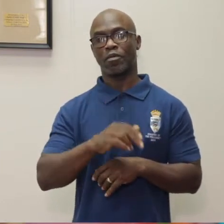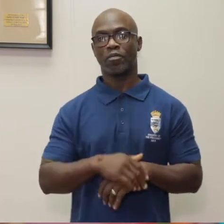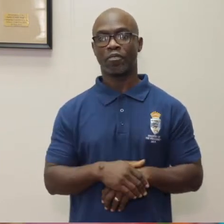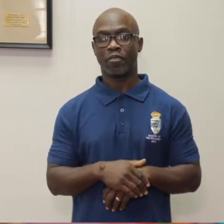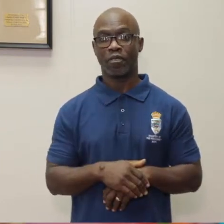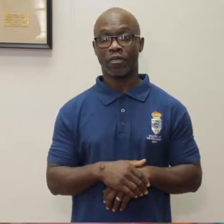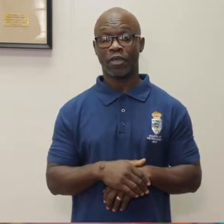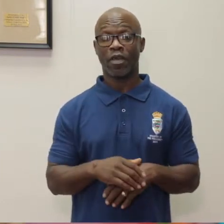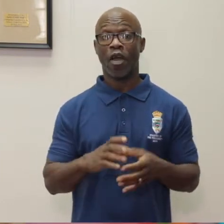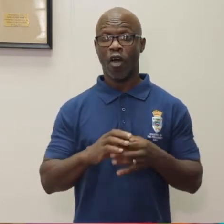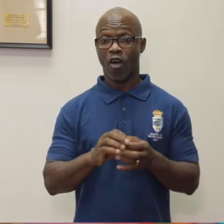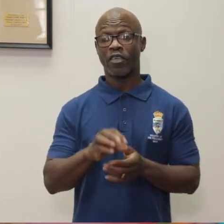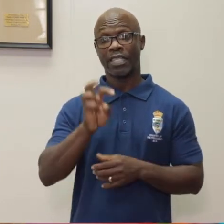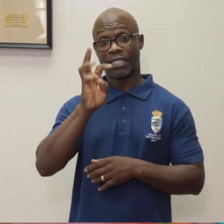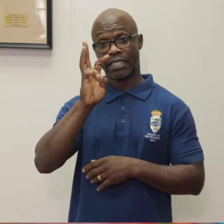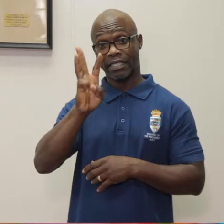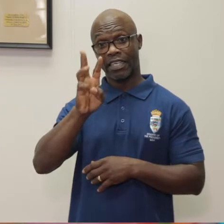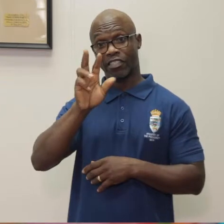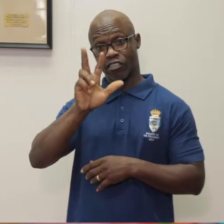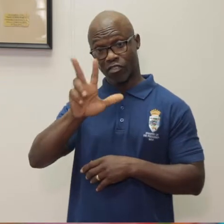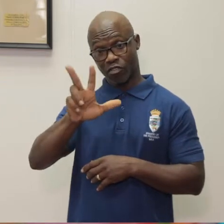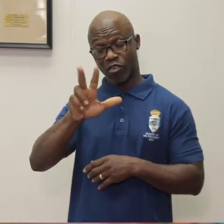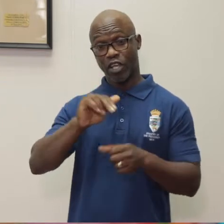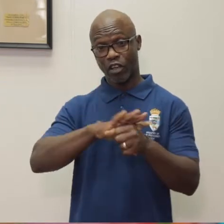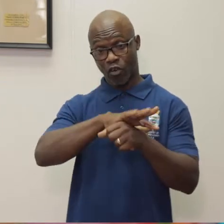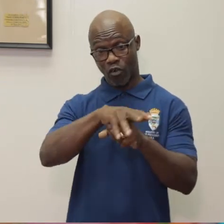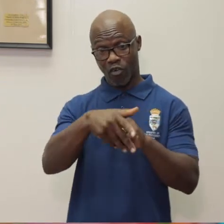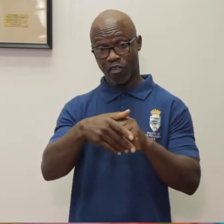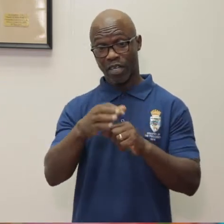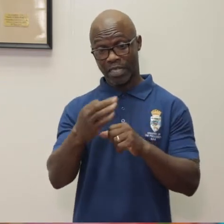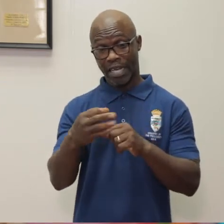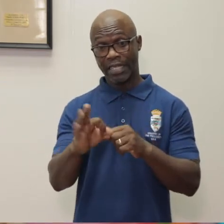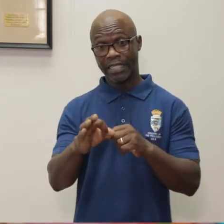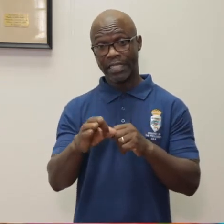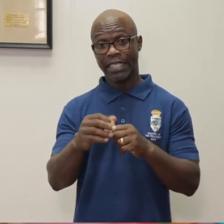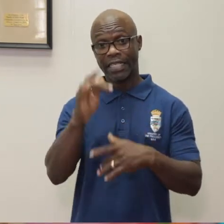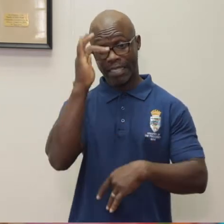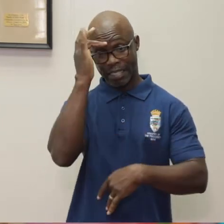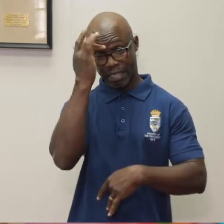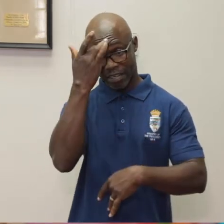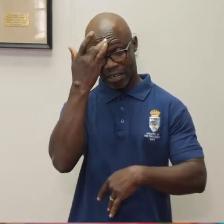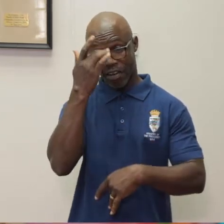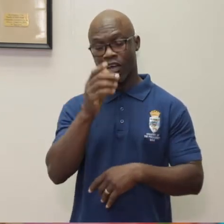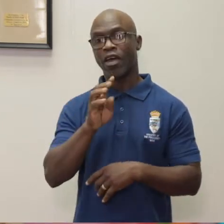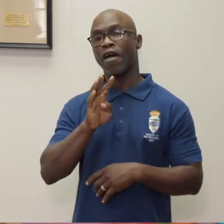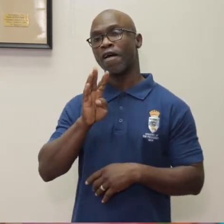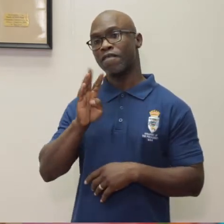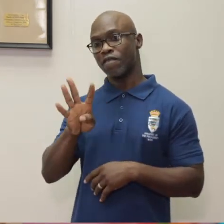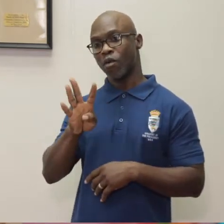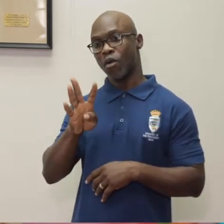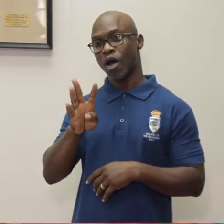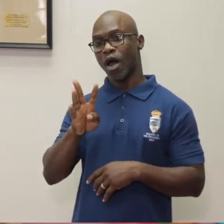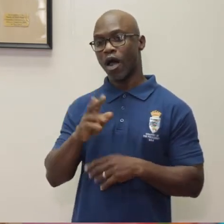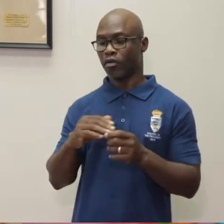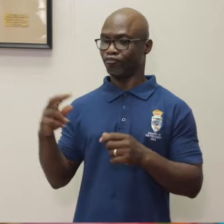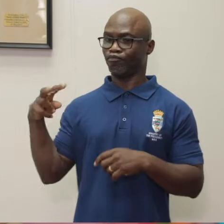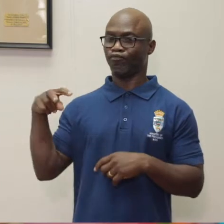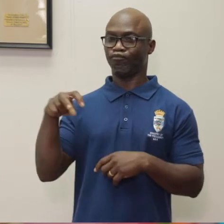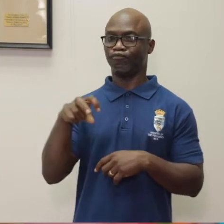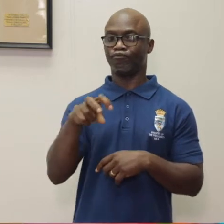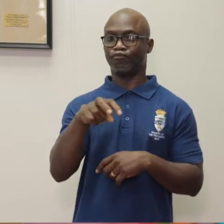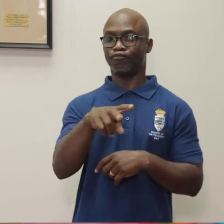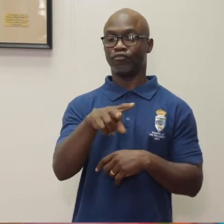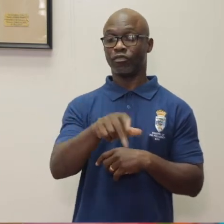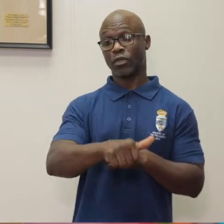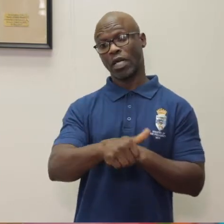Of the 63 positive COVID-19 cases, 4 are imported cases, and